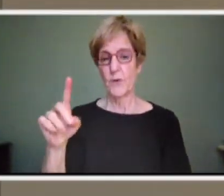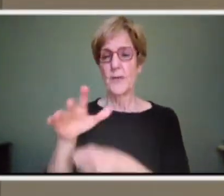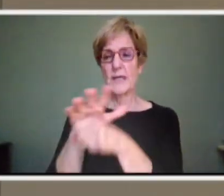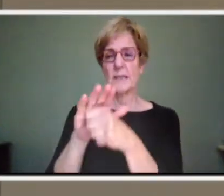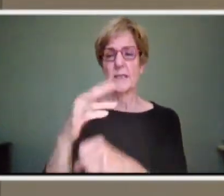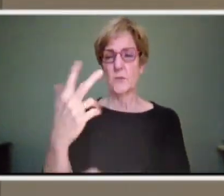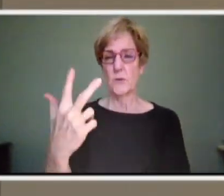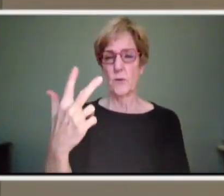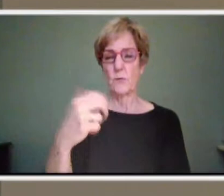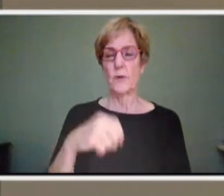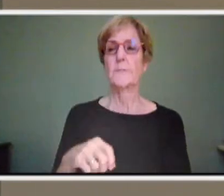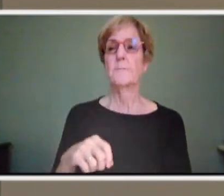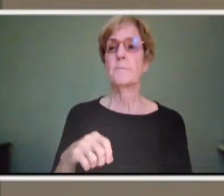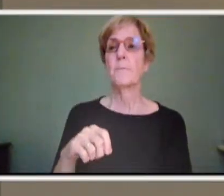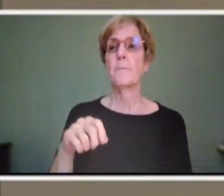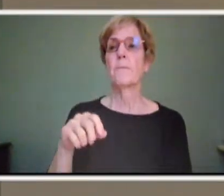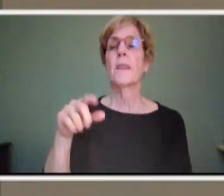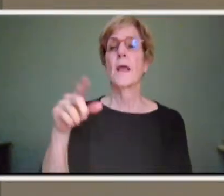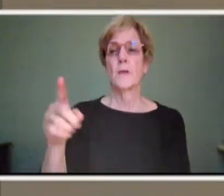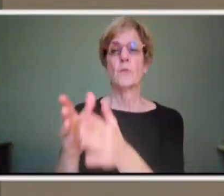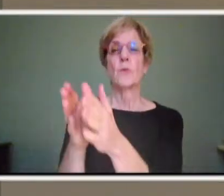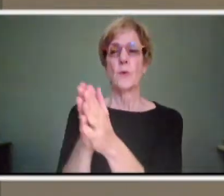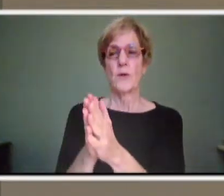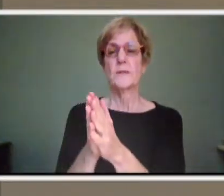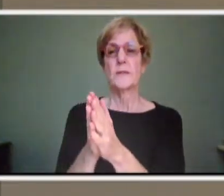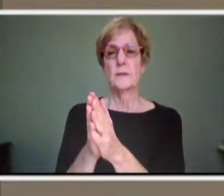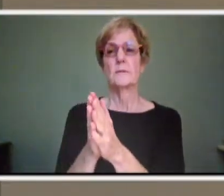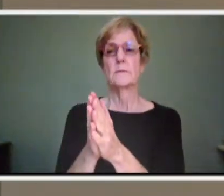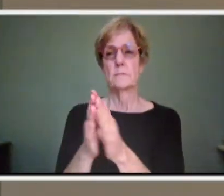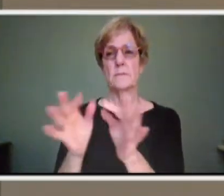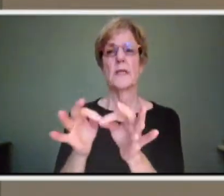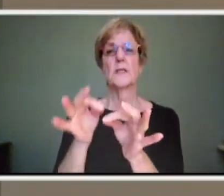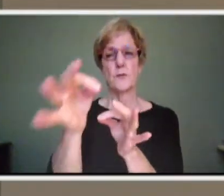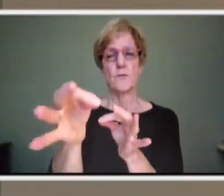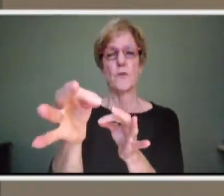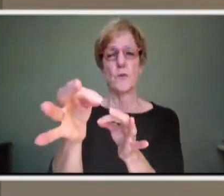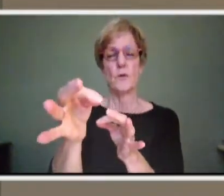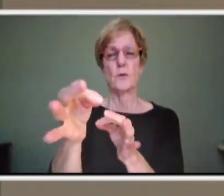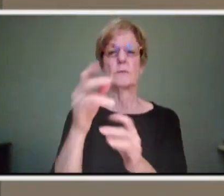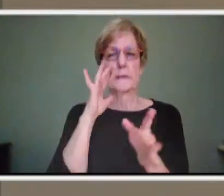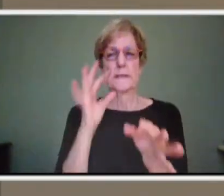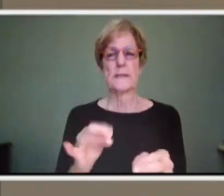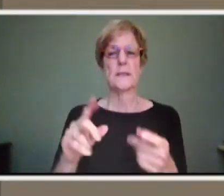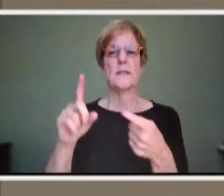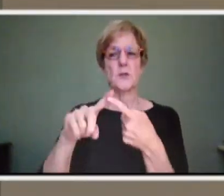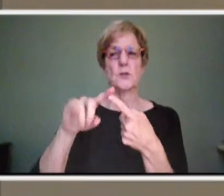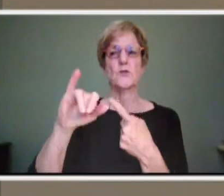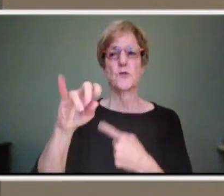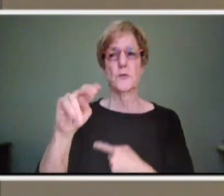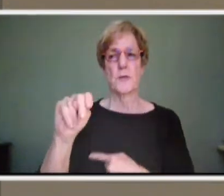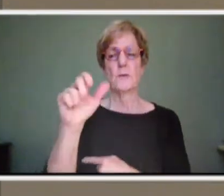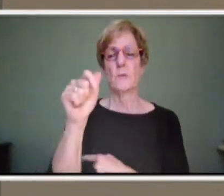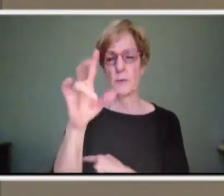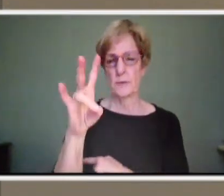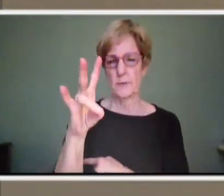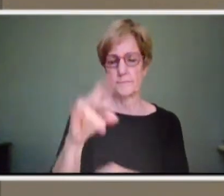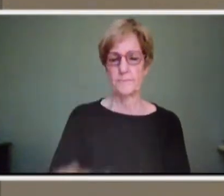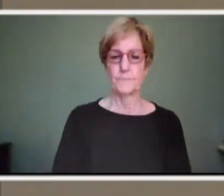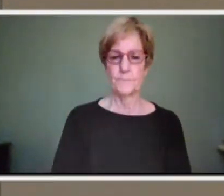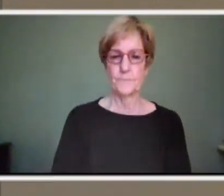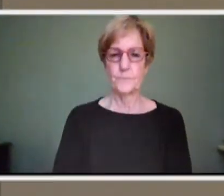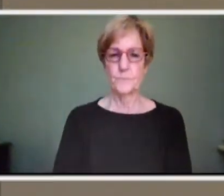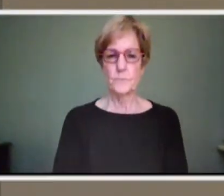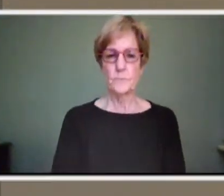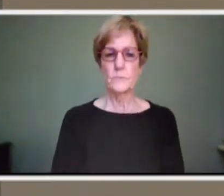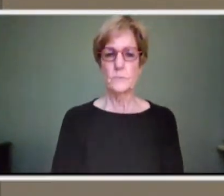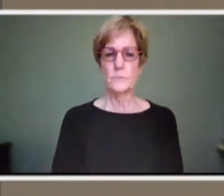Watlington's district. They're requesting a deferral of their decision until January 17th. Item